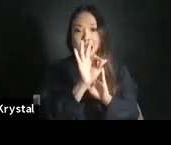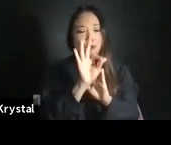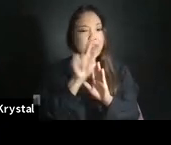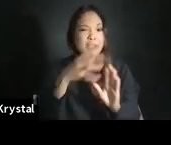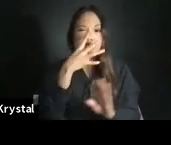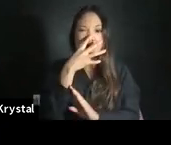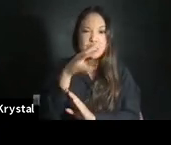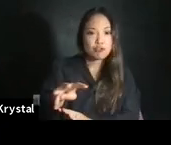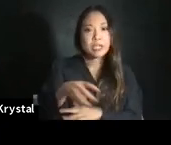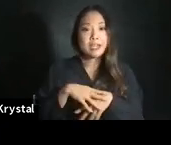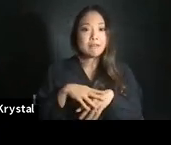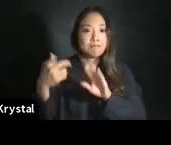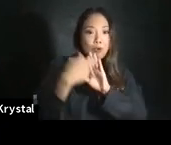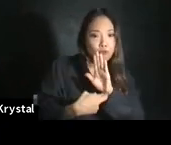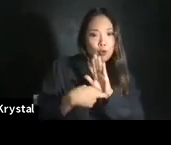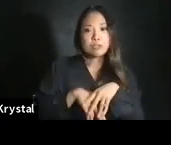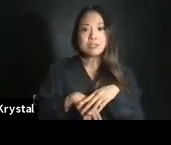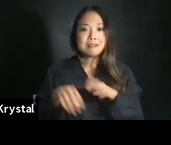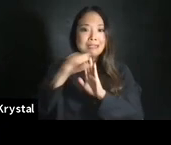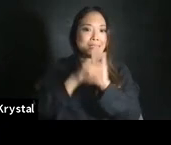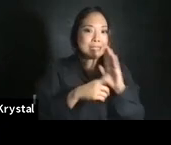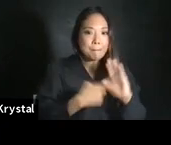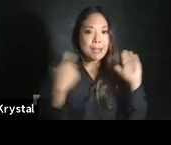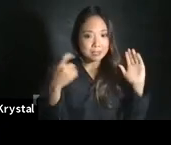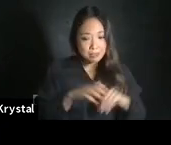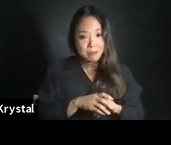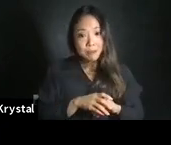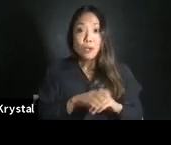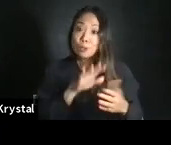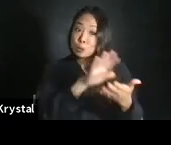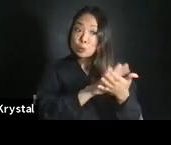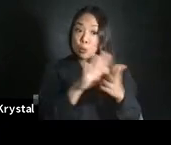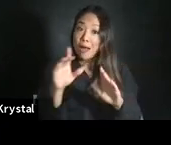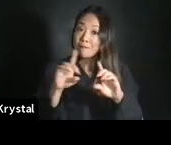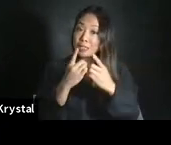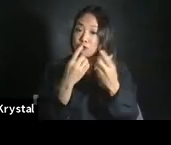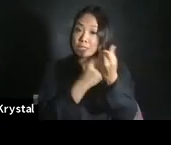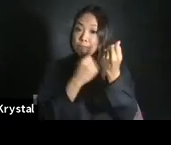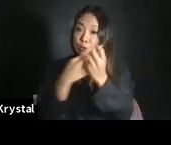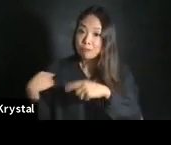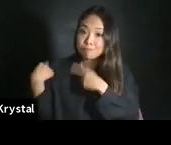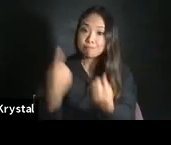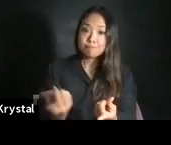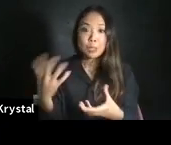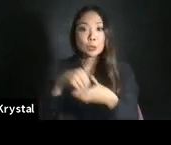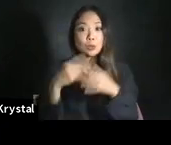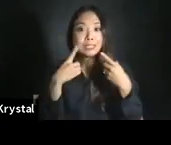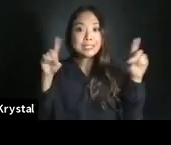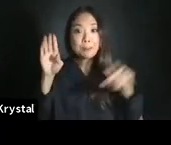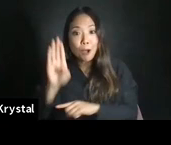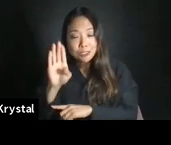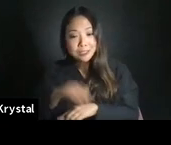management and governance the school has had district support over the years including succeed boston as well as the office of